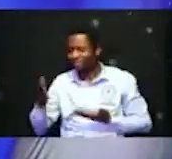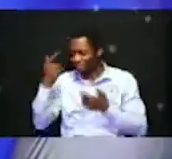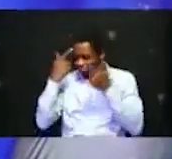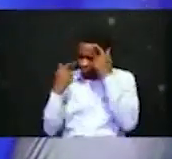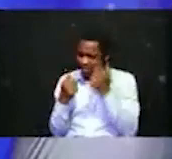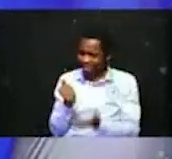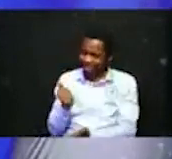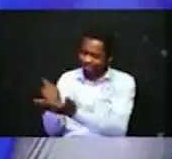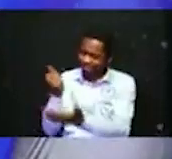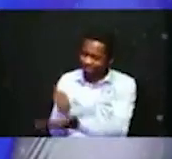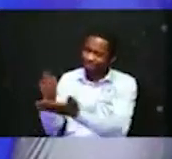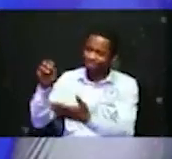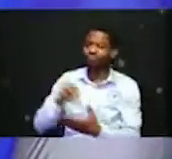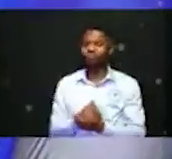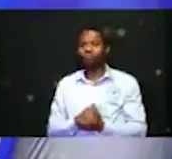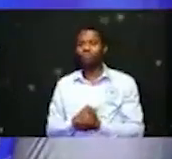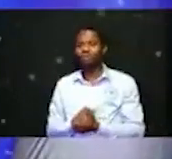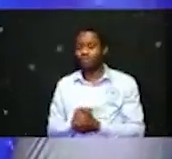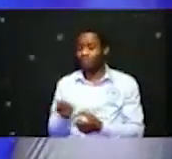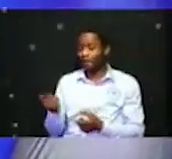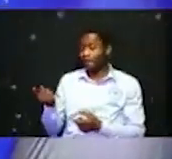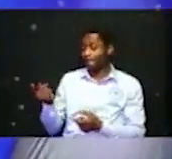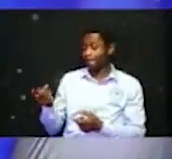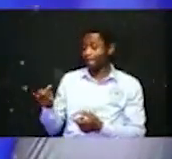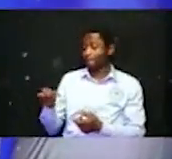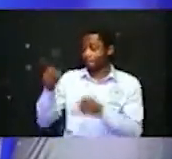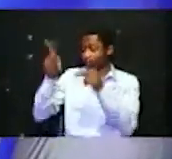who was dying blessed me.